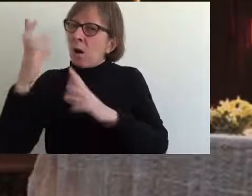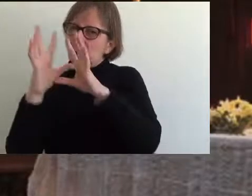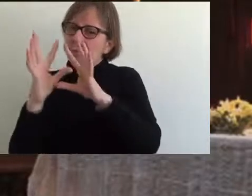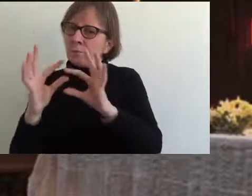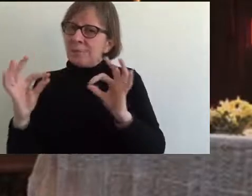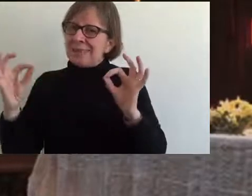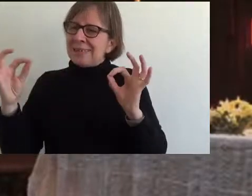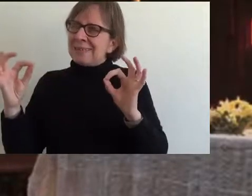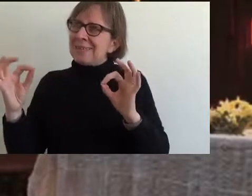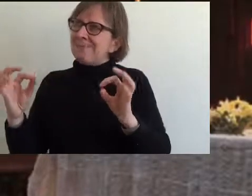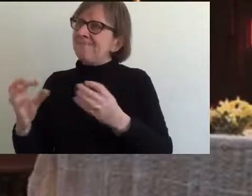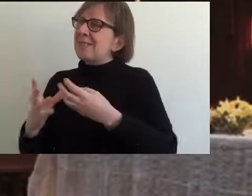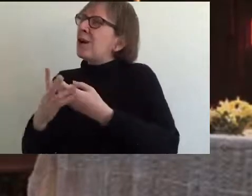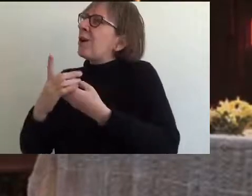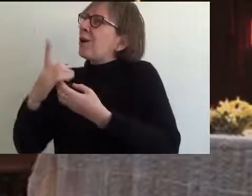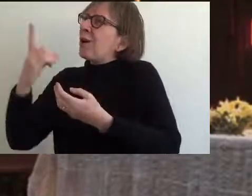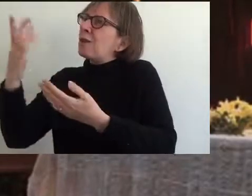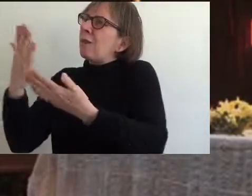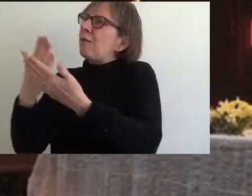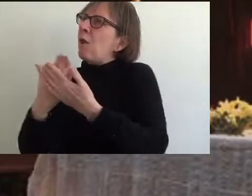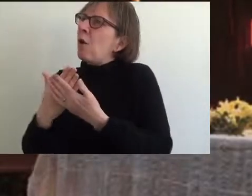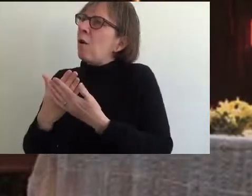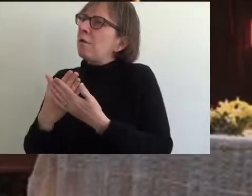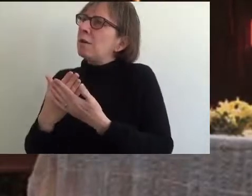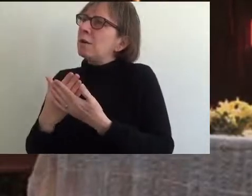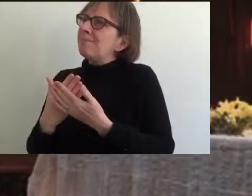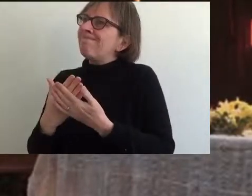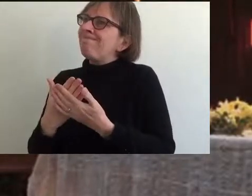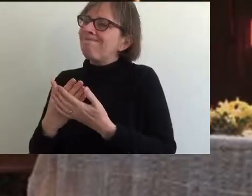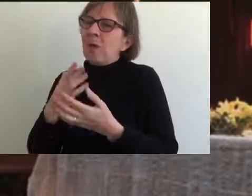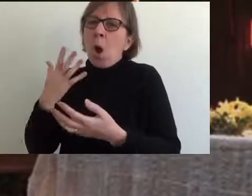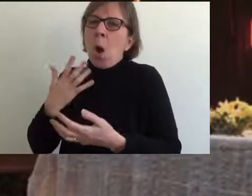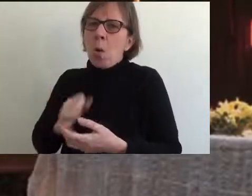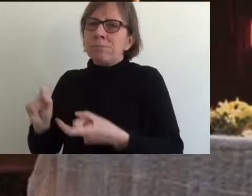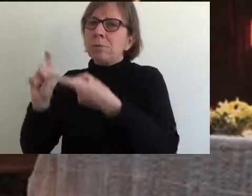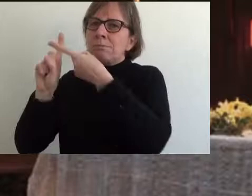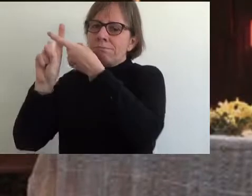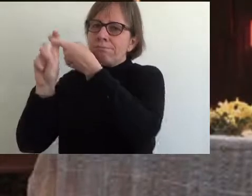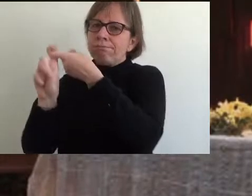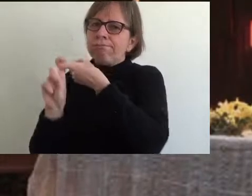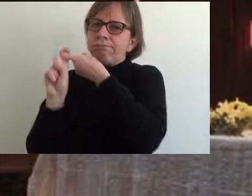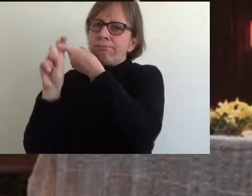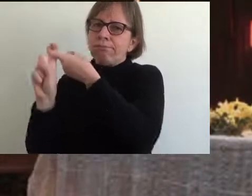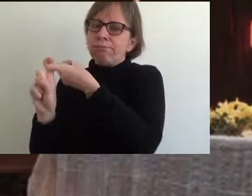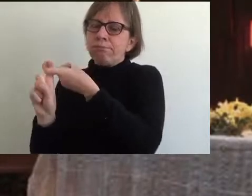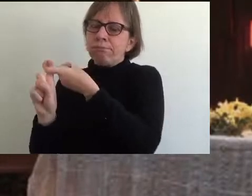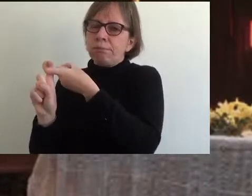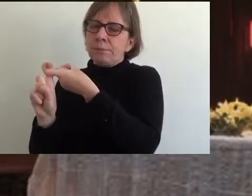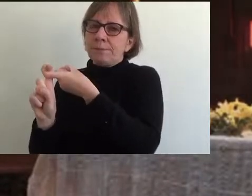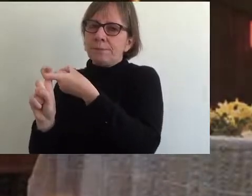God of peace, God of love, in you is our hope.